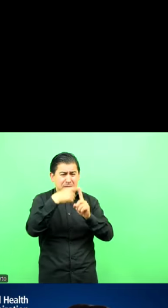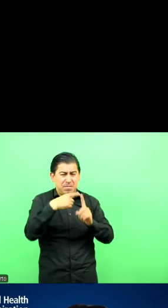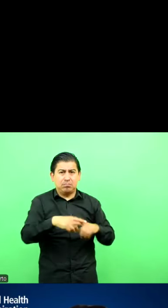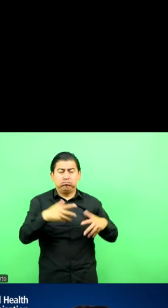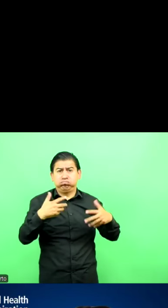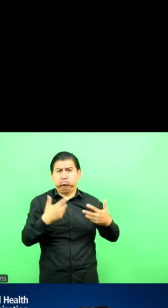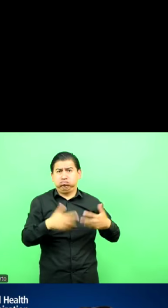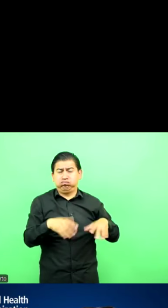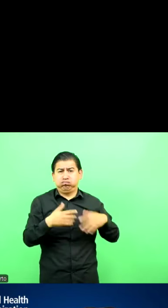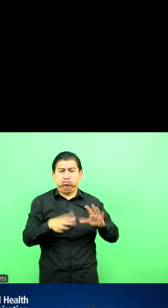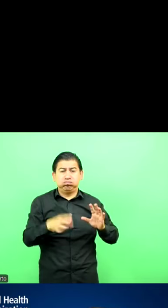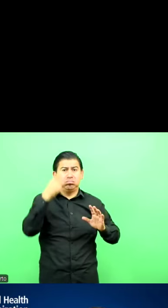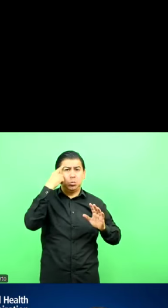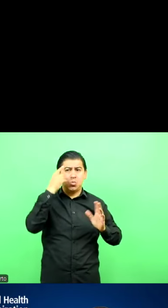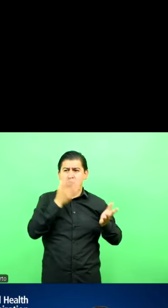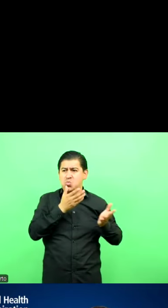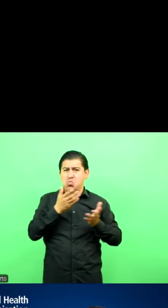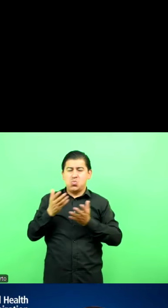intervention.